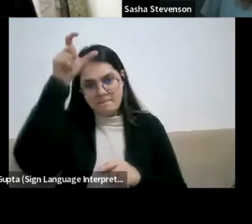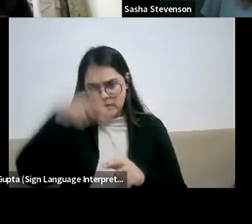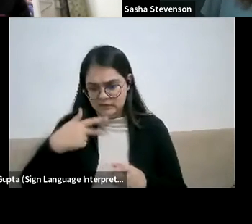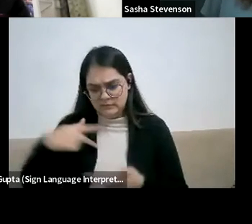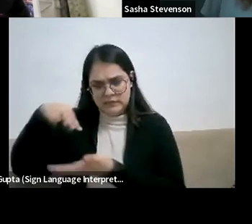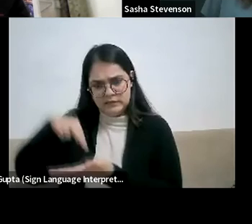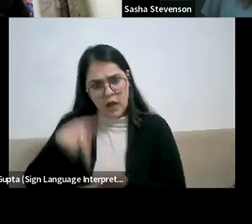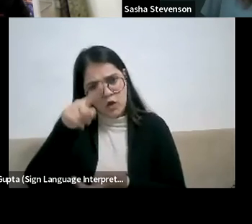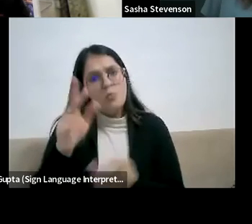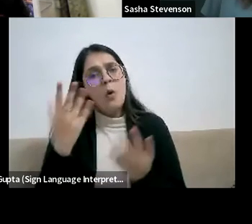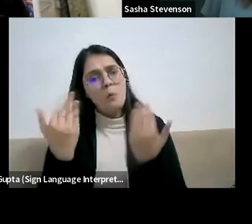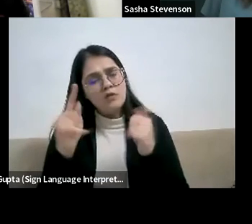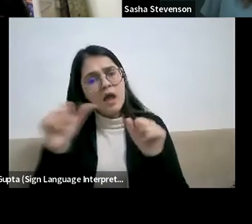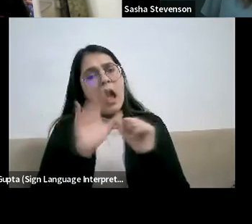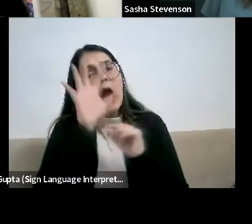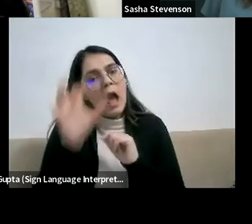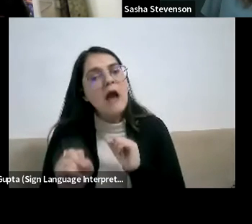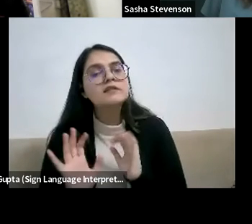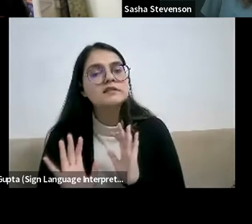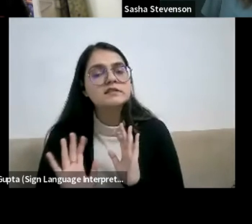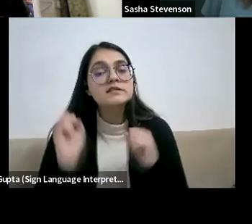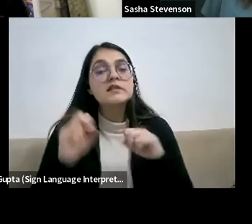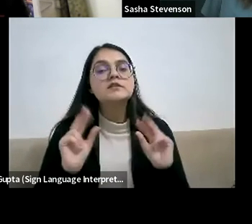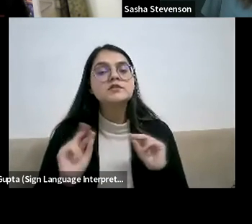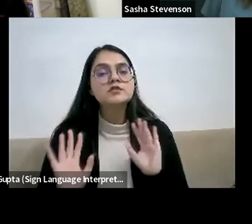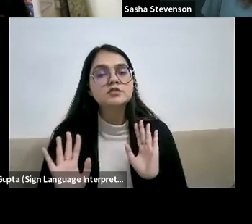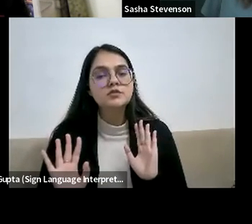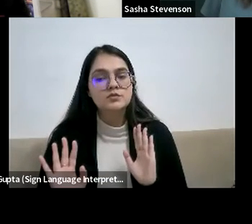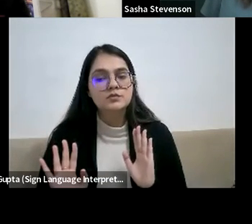rights? And if you want to exercise those rights, whether